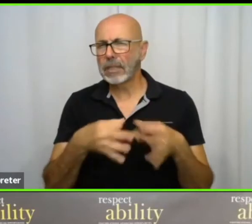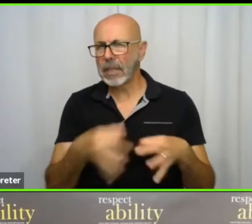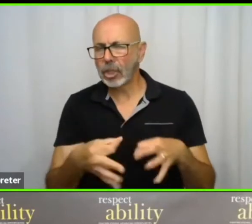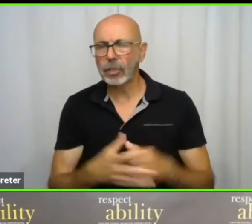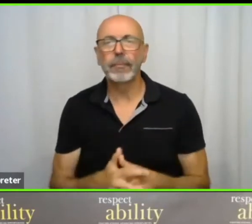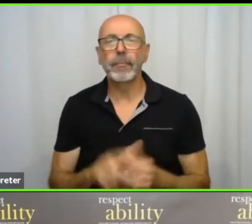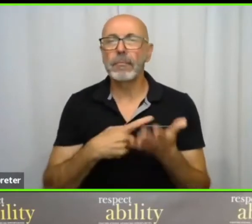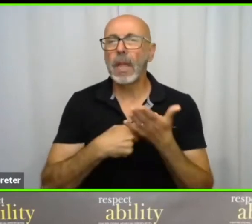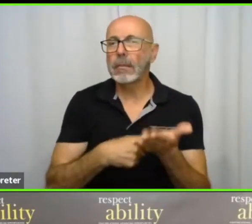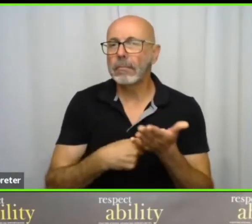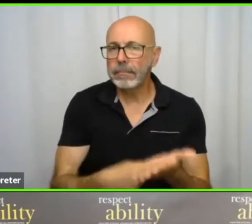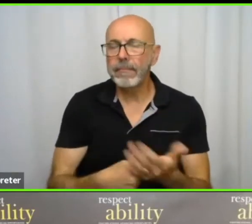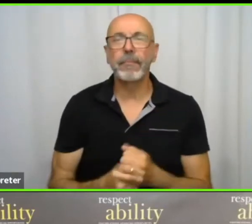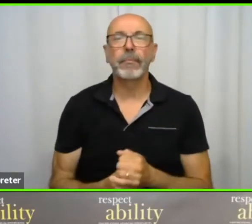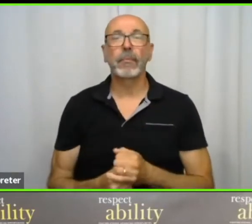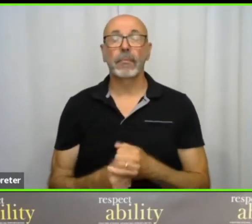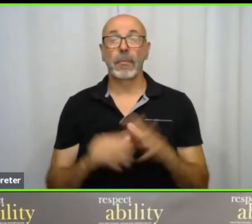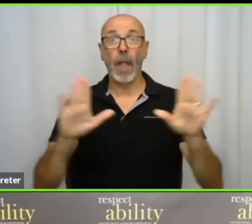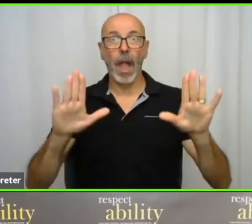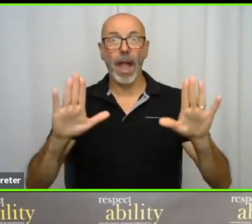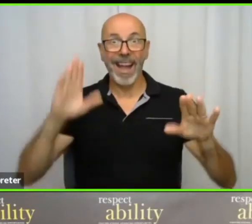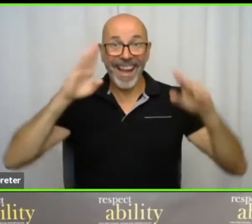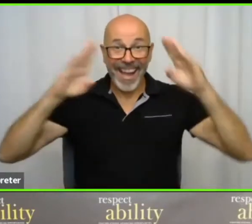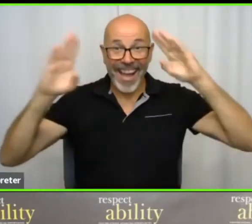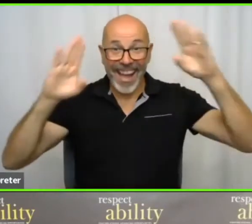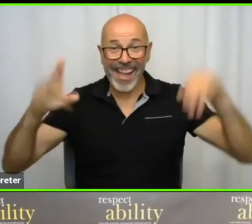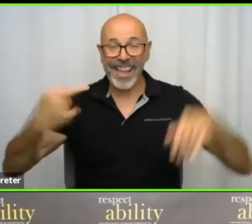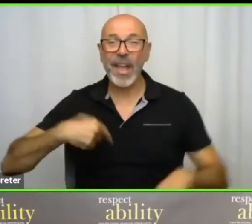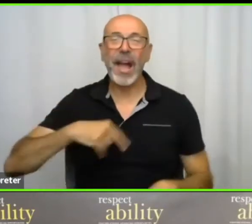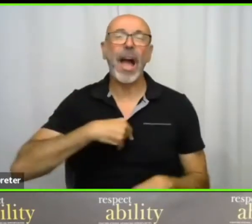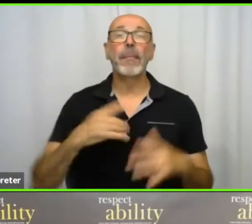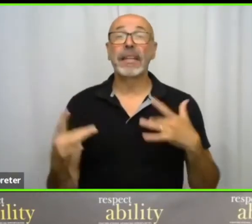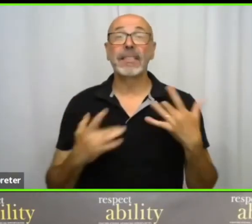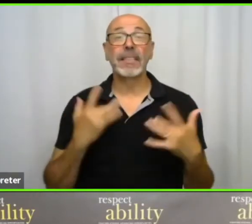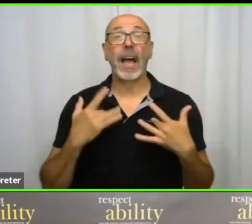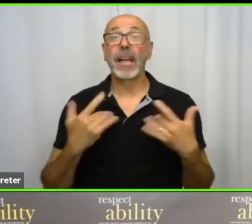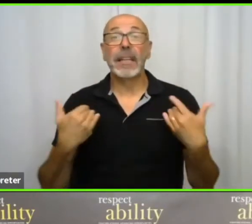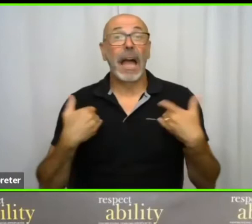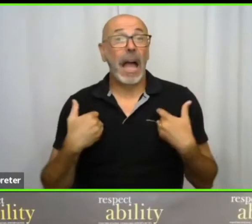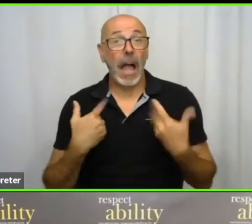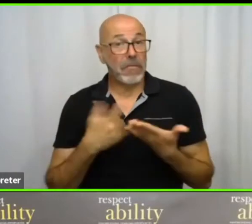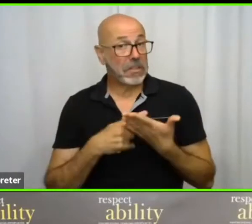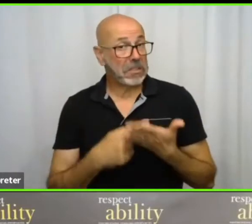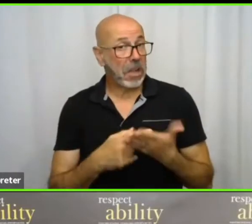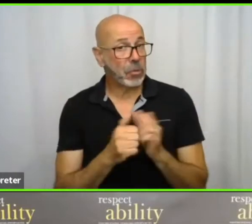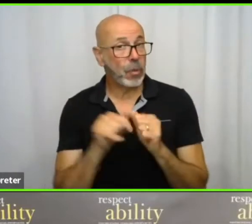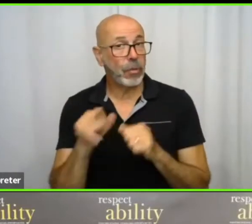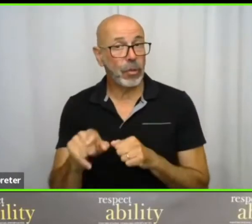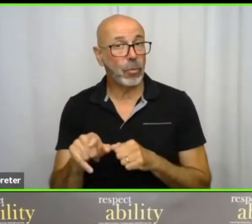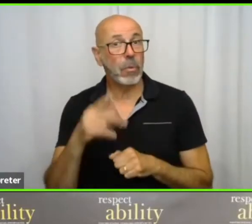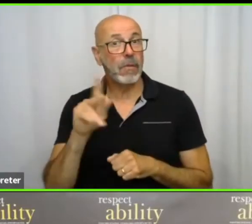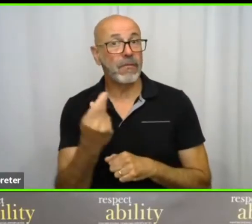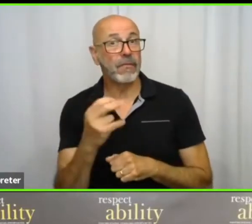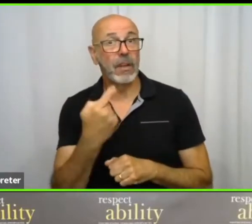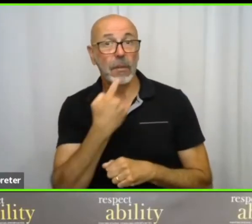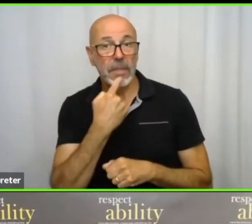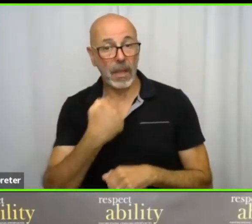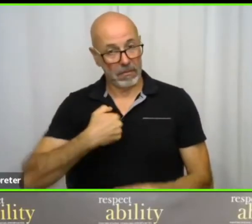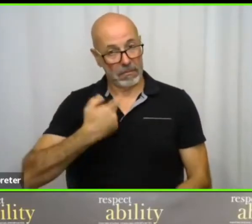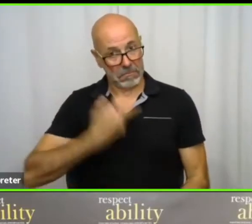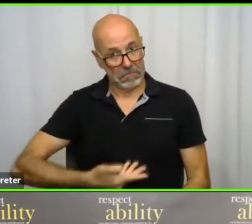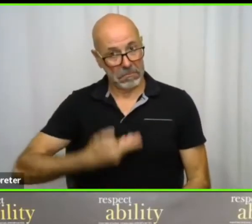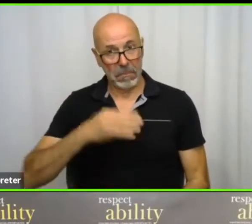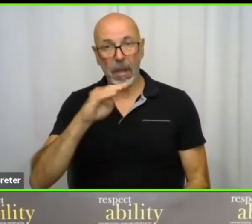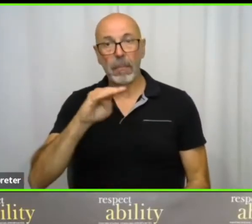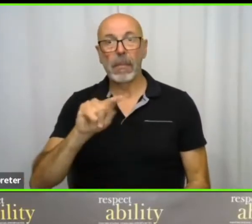Hi, everyone. I'm so excited to sort of have this talk with you today. As Philip mentioned, I'm Matan Koch.